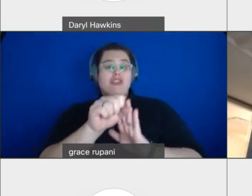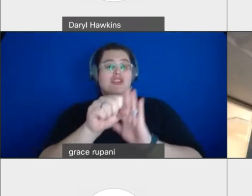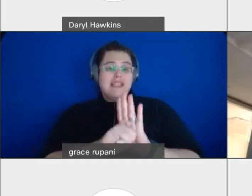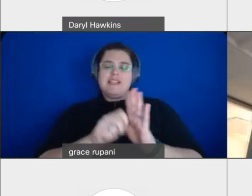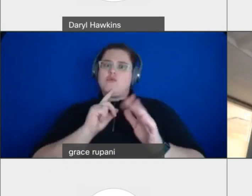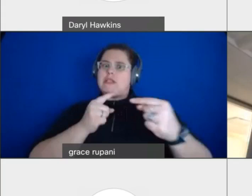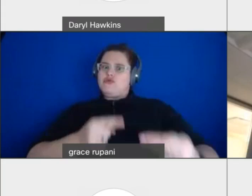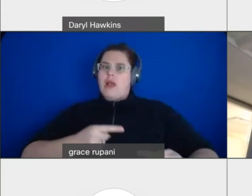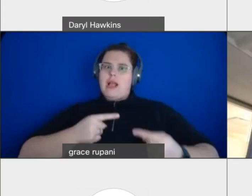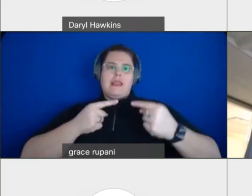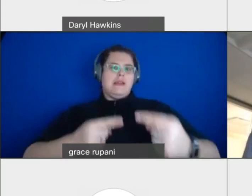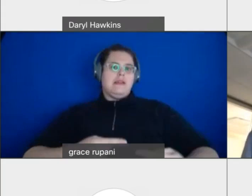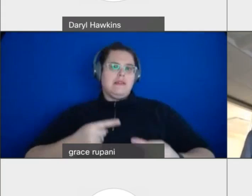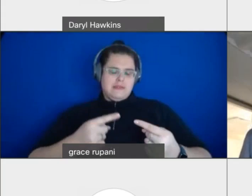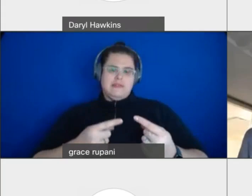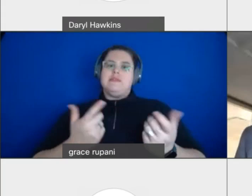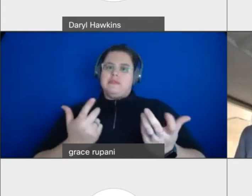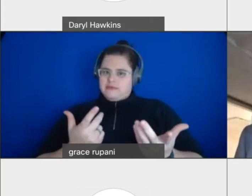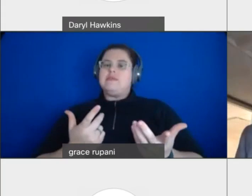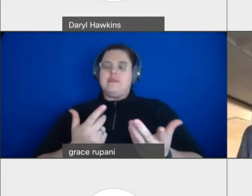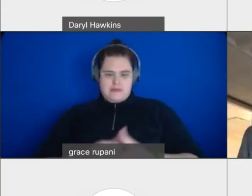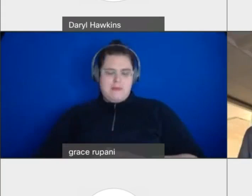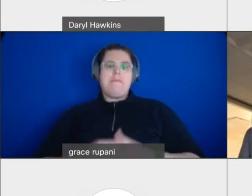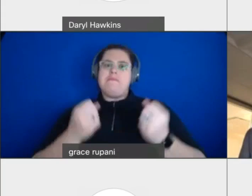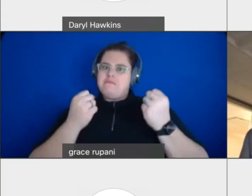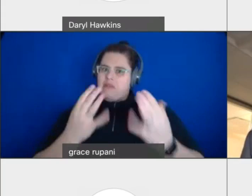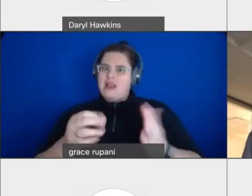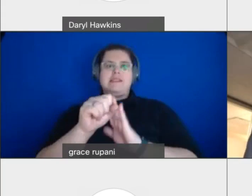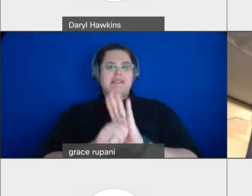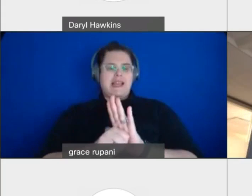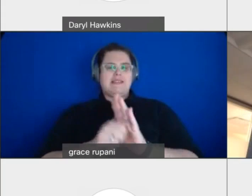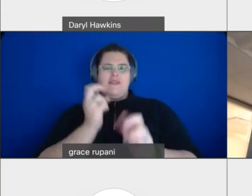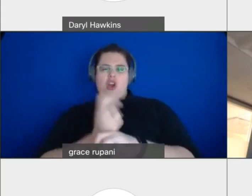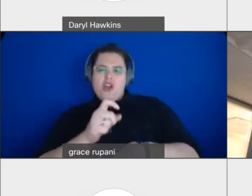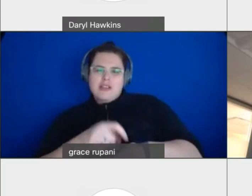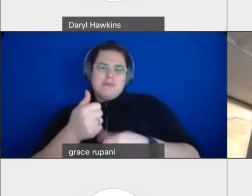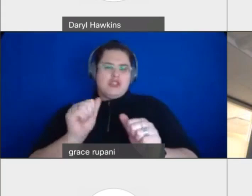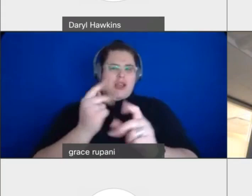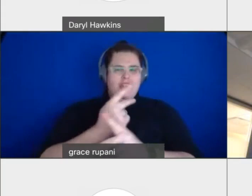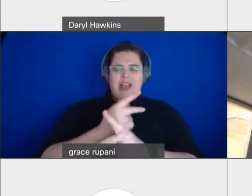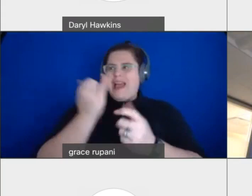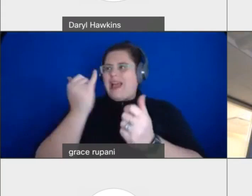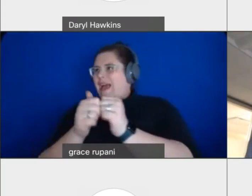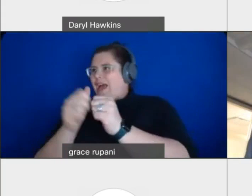and by many, I mean states who are having a hard time figuring out how to get this vaccine out.